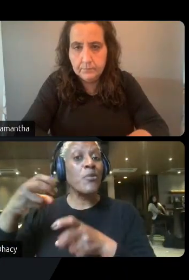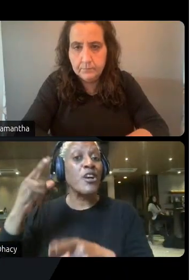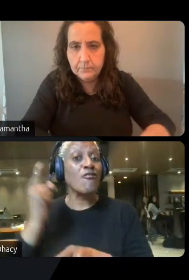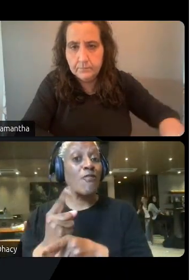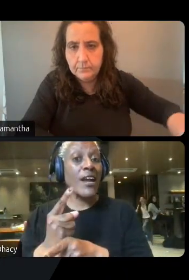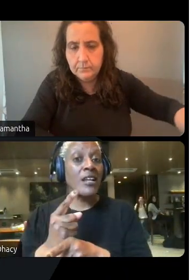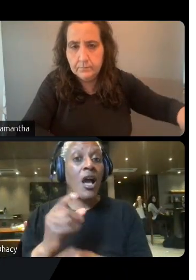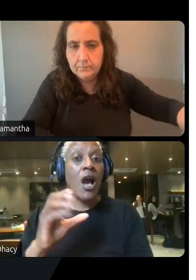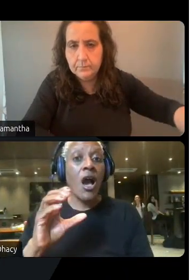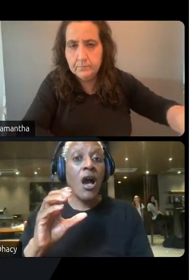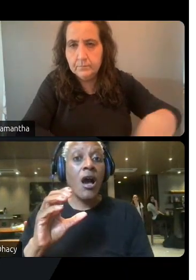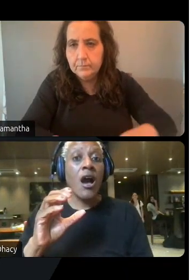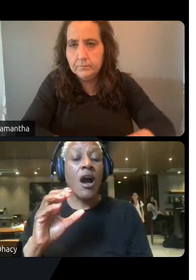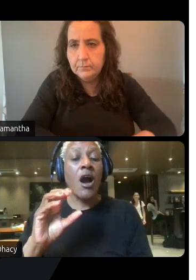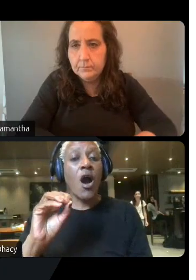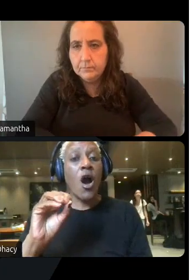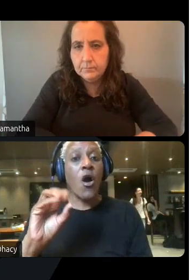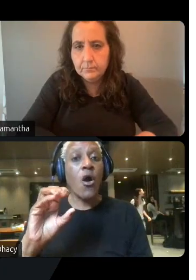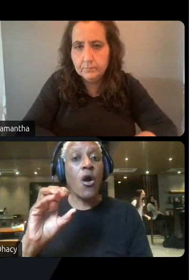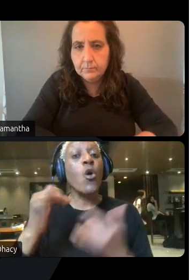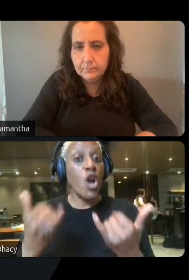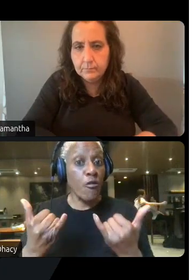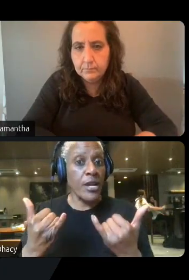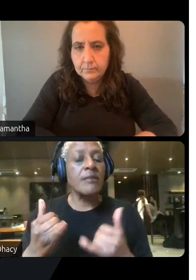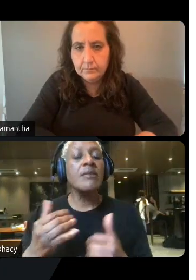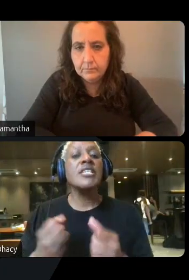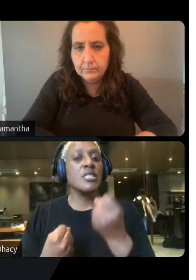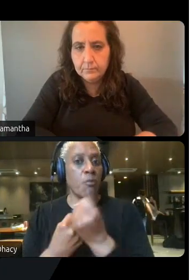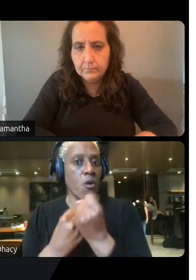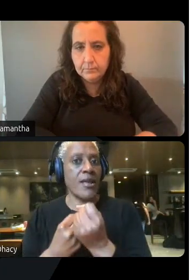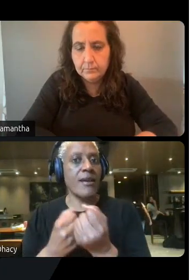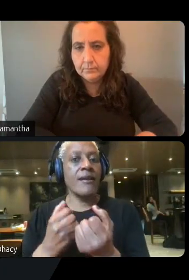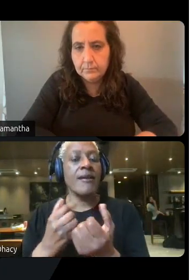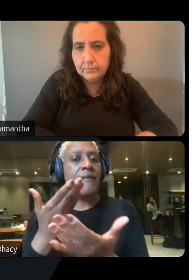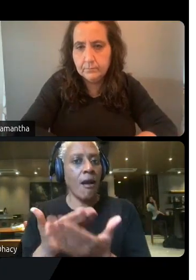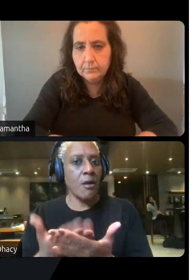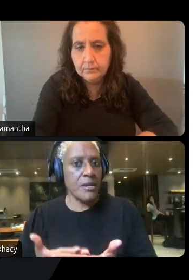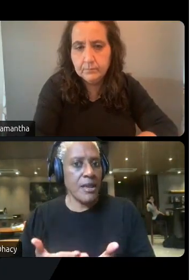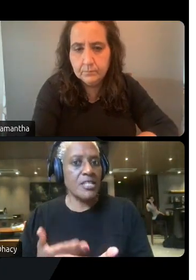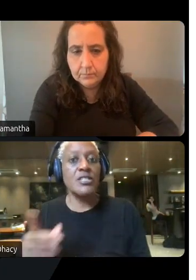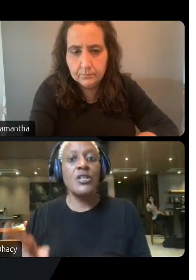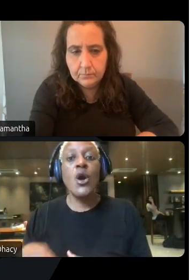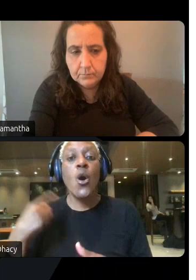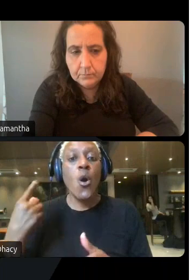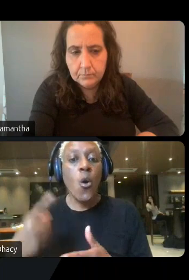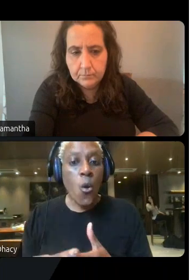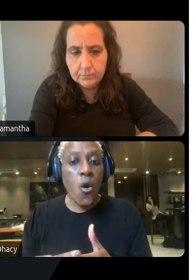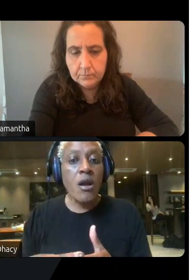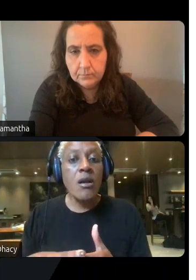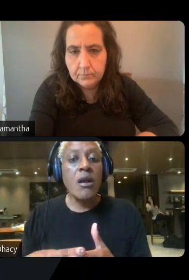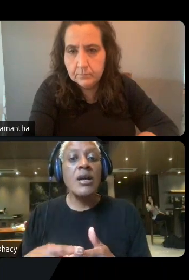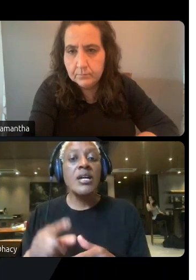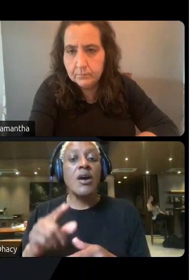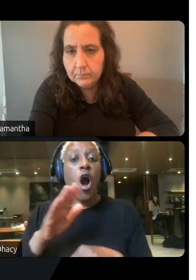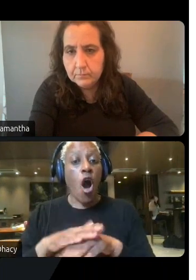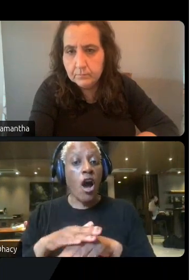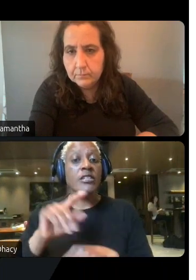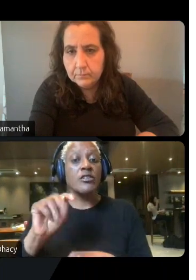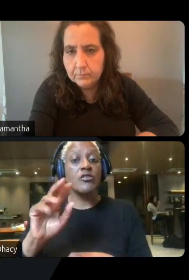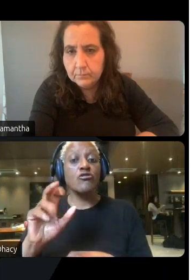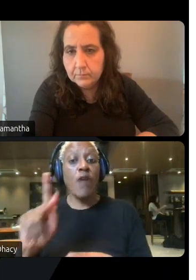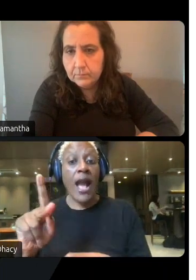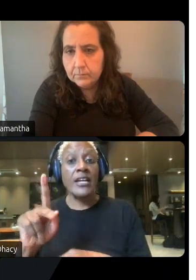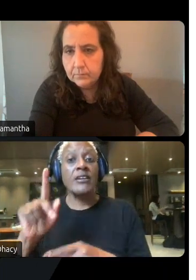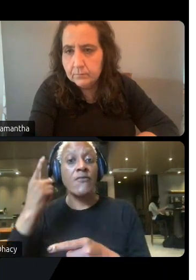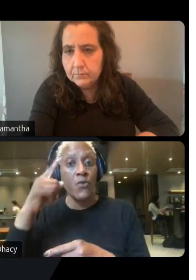current supporting documentation showing they're certified and or on track to be certified. If you hold a New